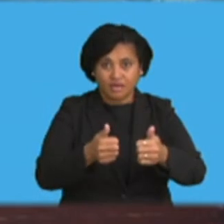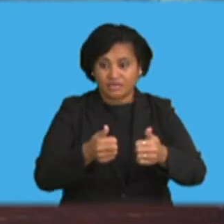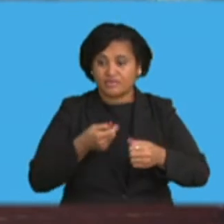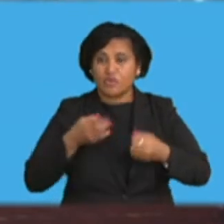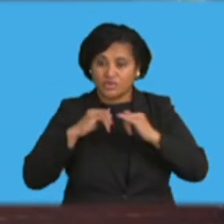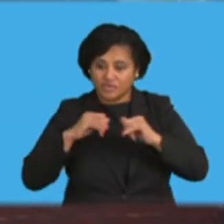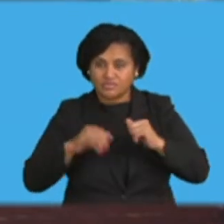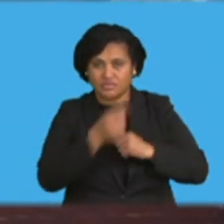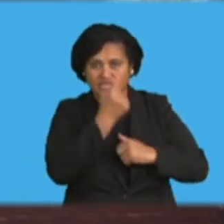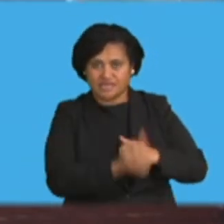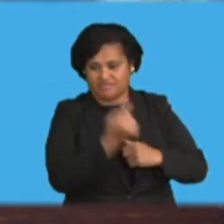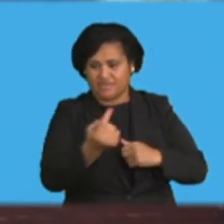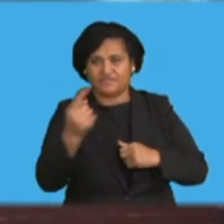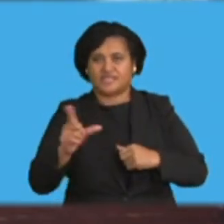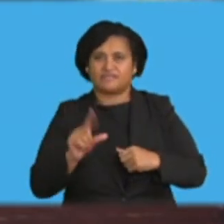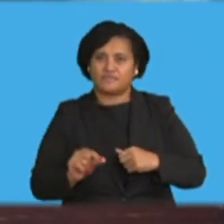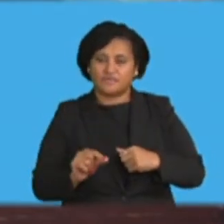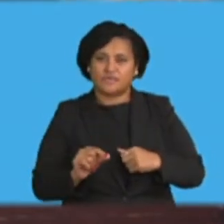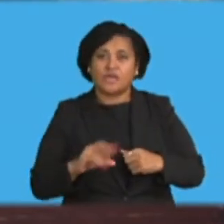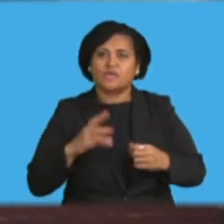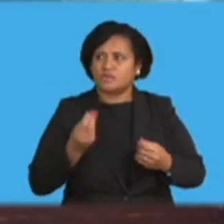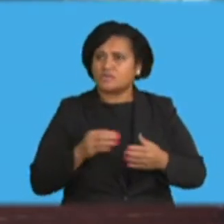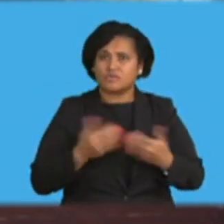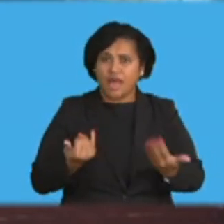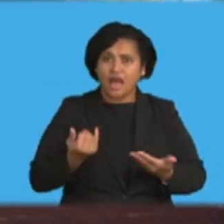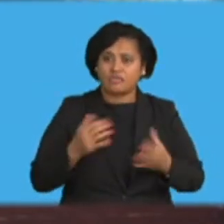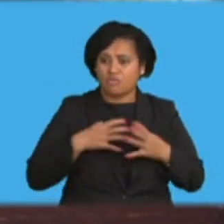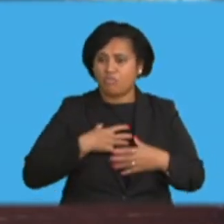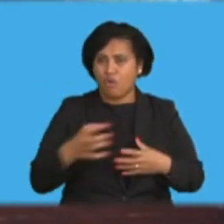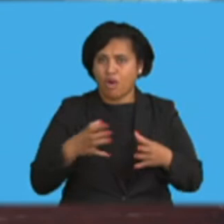themselves. 2. Madam Speaker, with the increased number of vehicles,